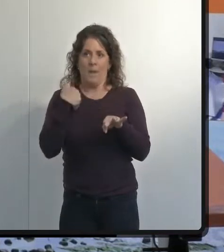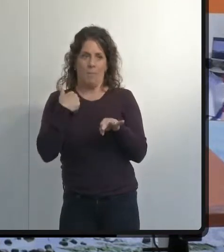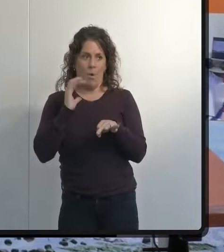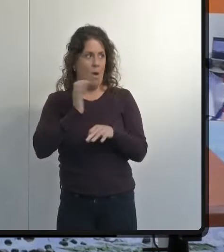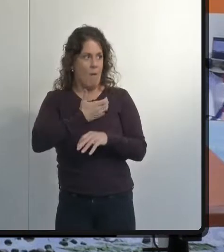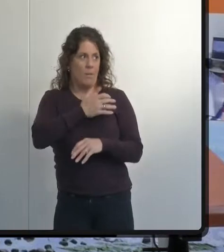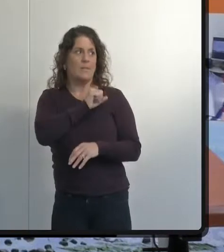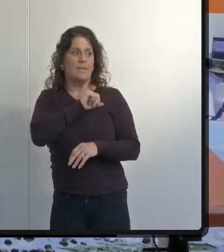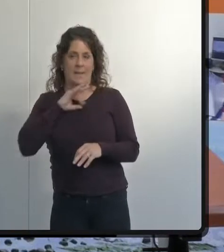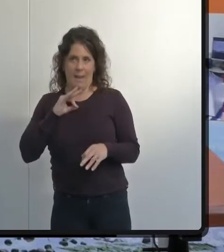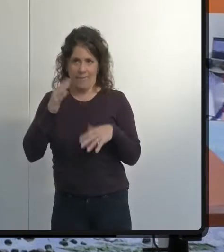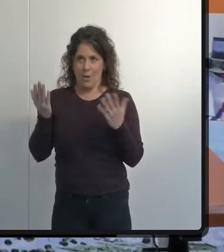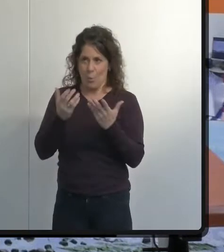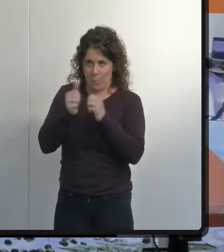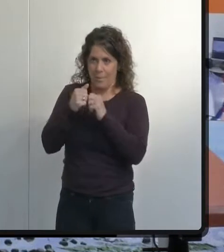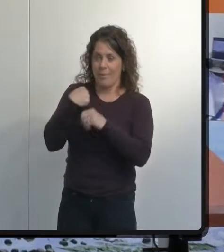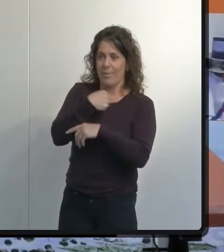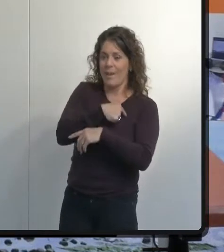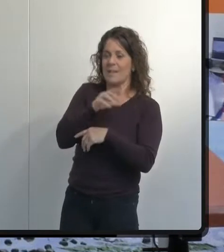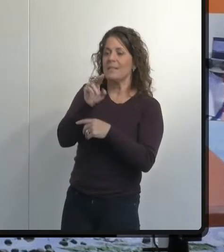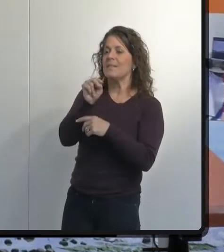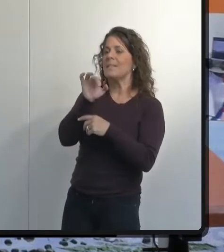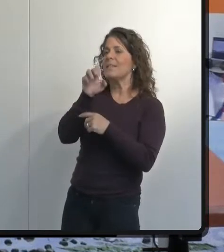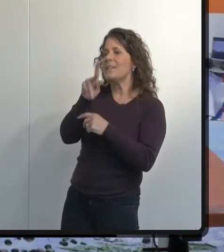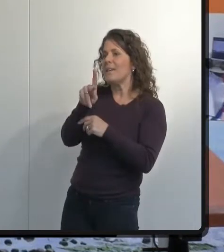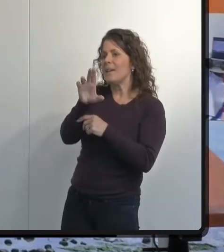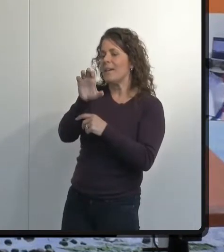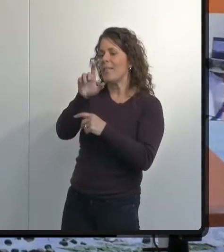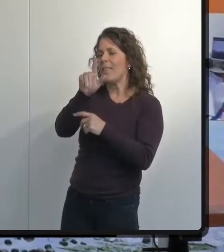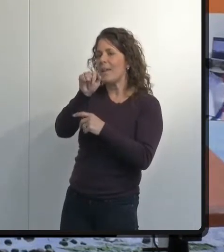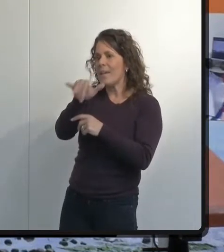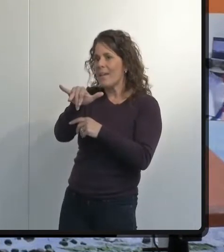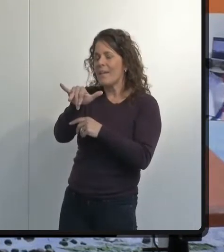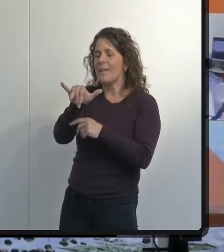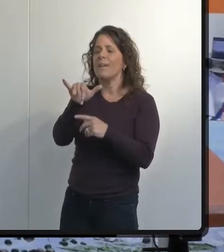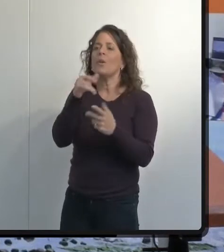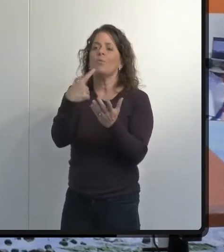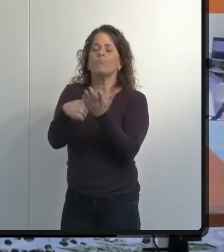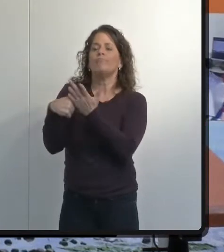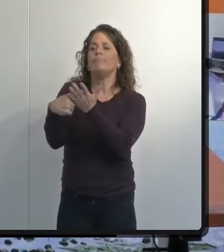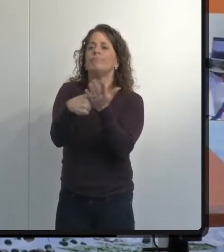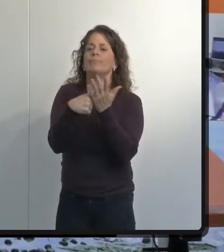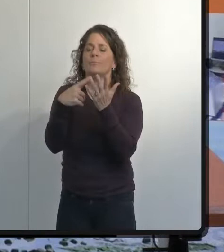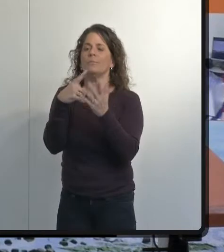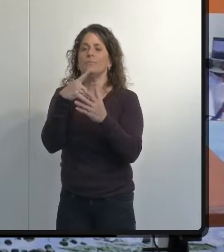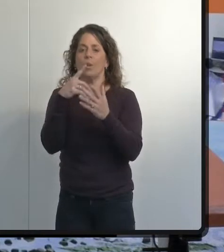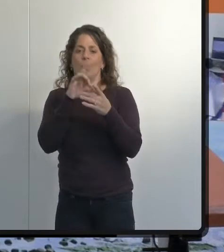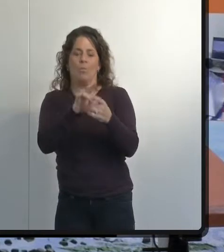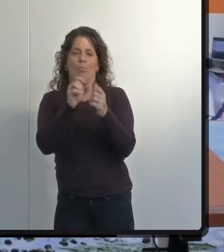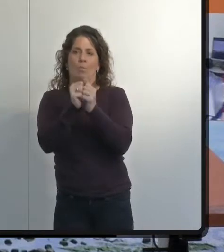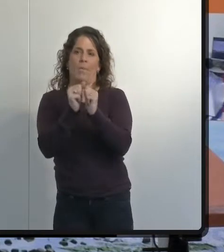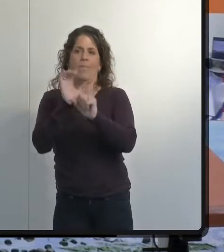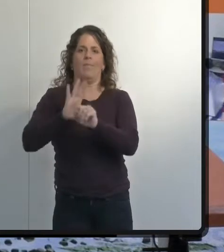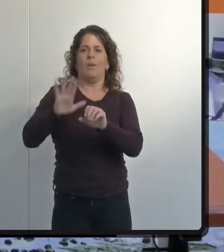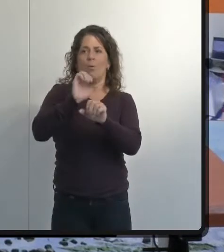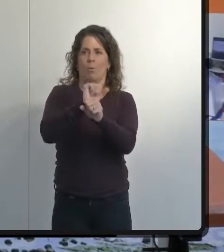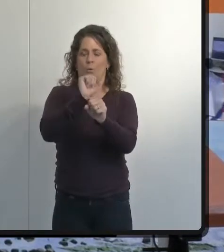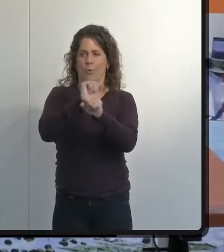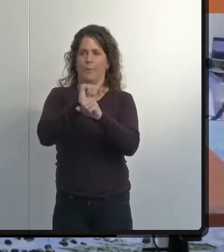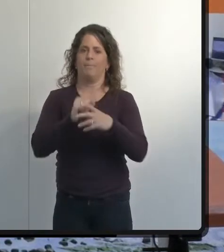here with us, Nick Clay, to discuss the status of our work with the Bureau of Prisons.